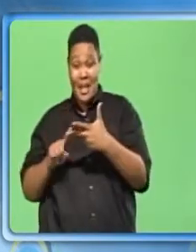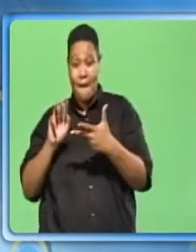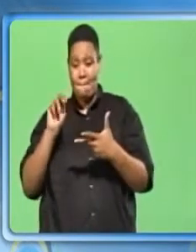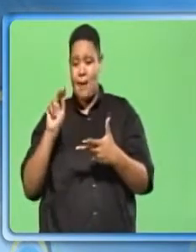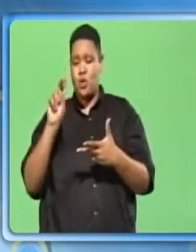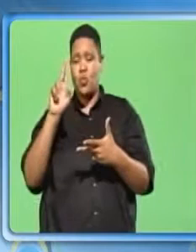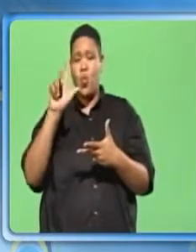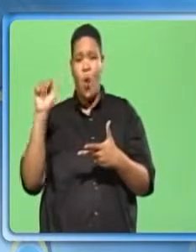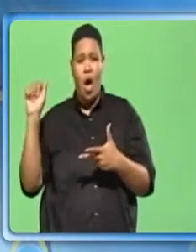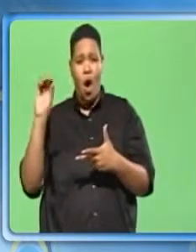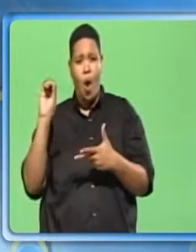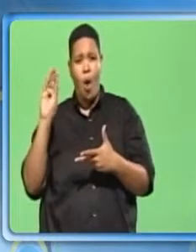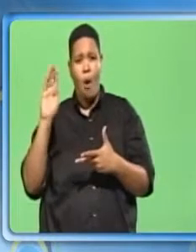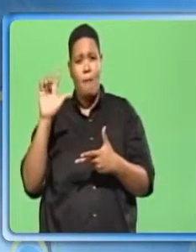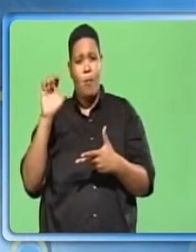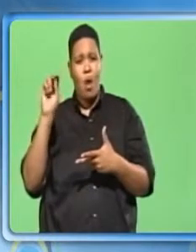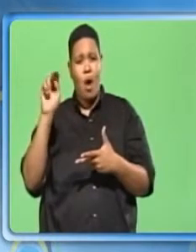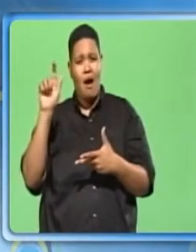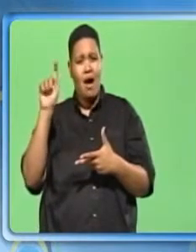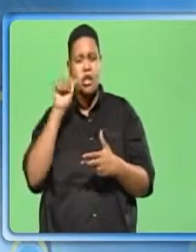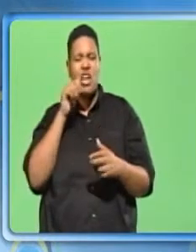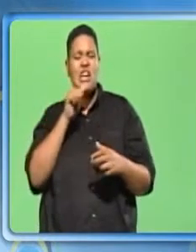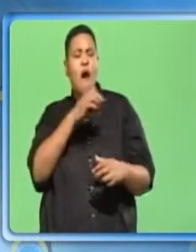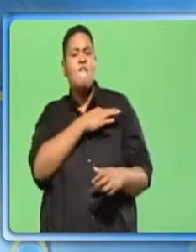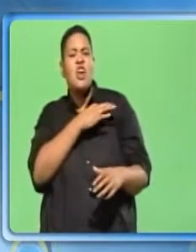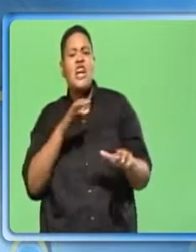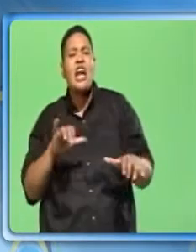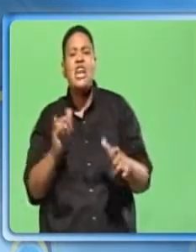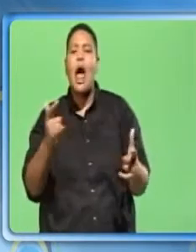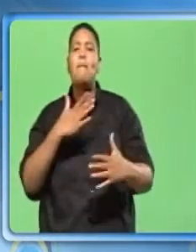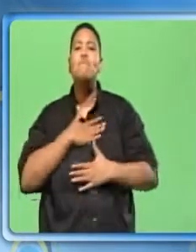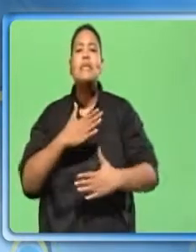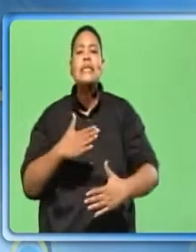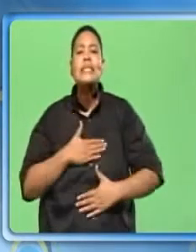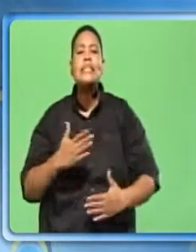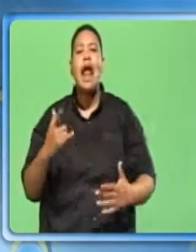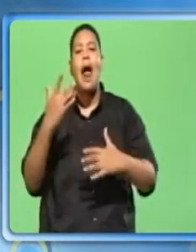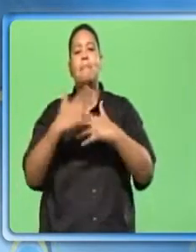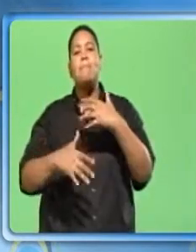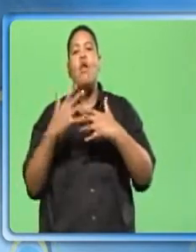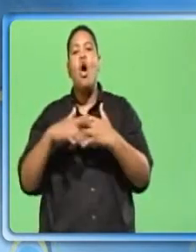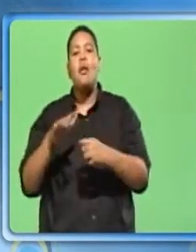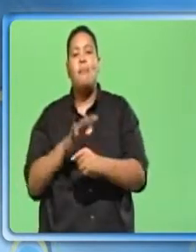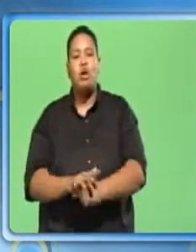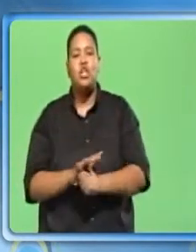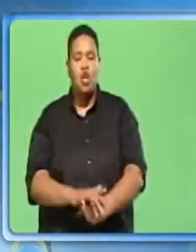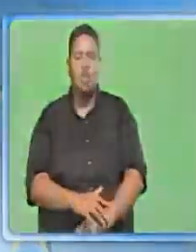oblongata, it is concerned with involuntary actions such as breathing and blood pressure.